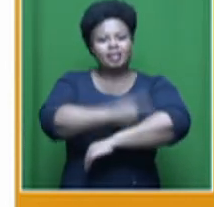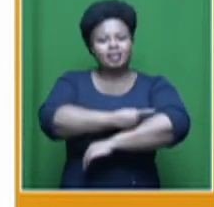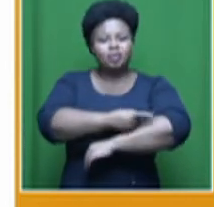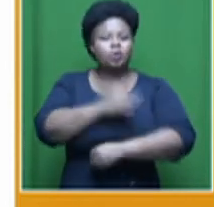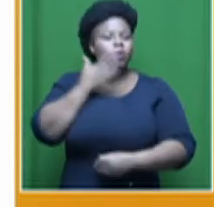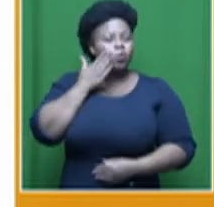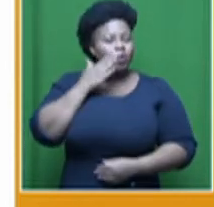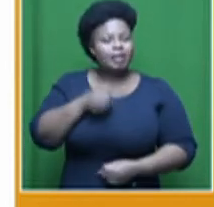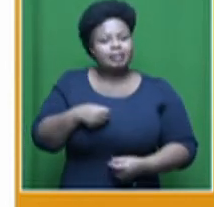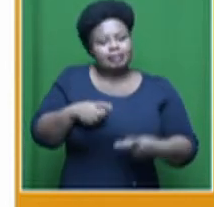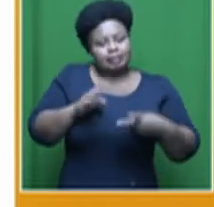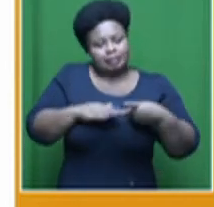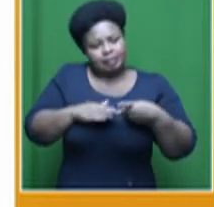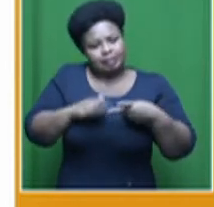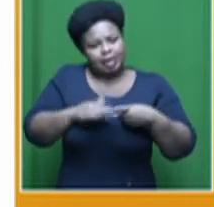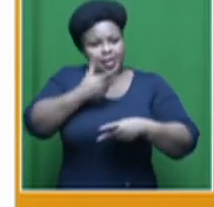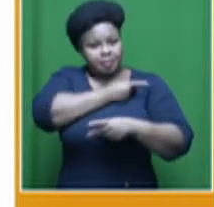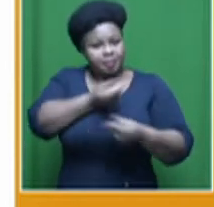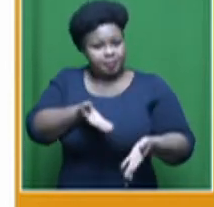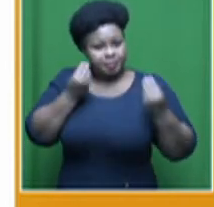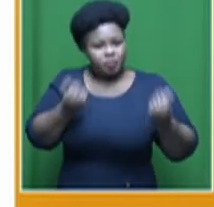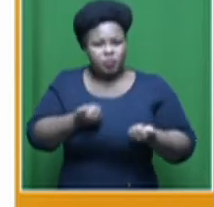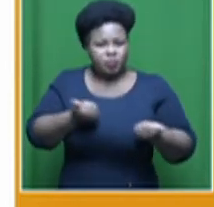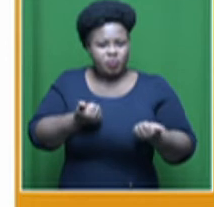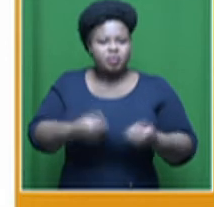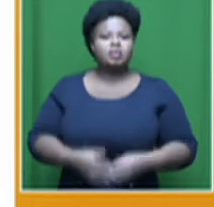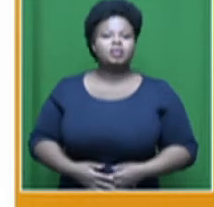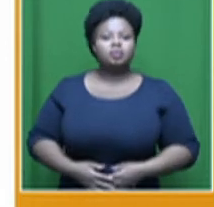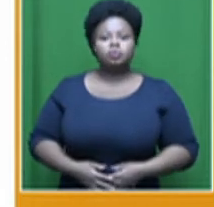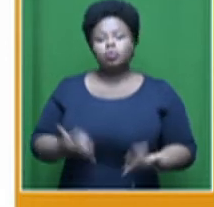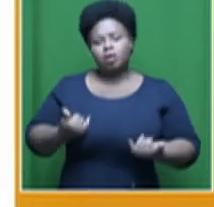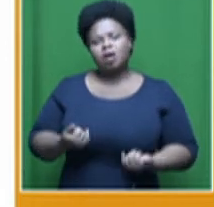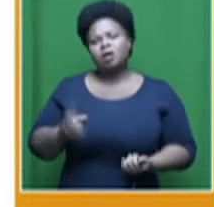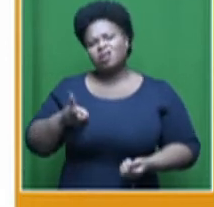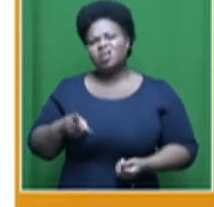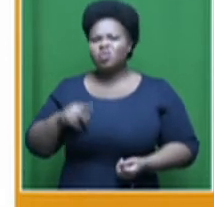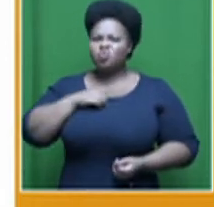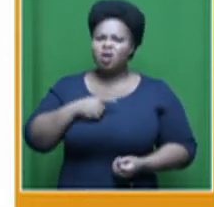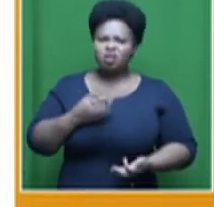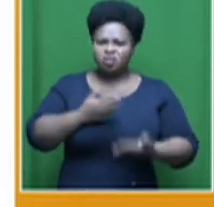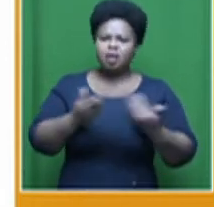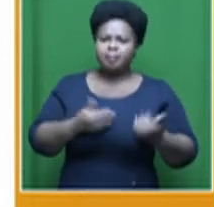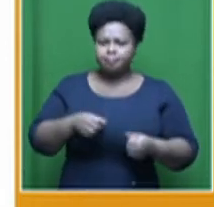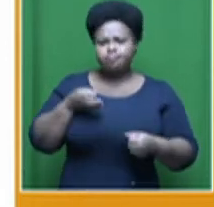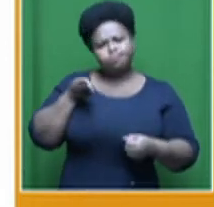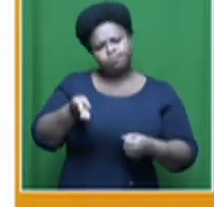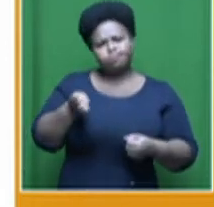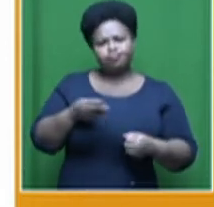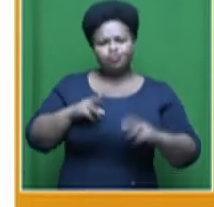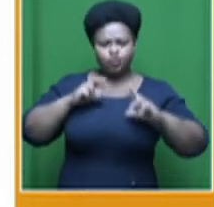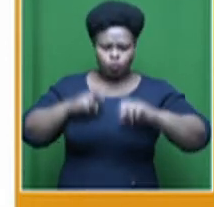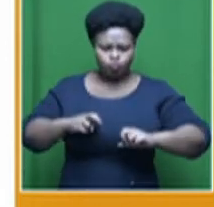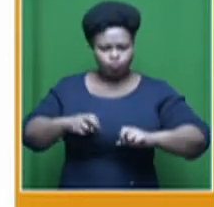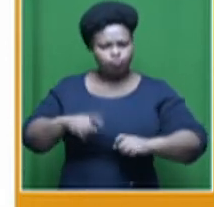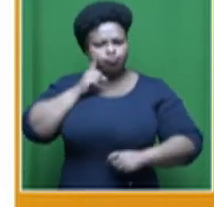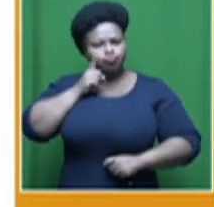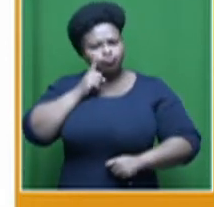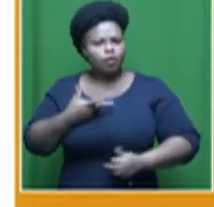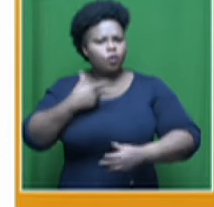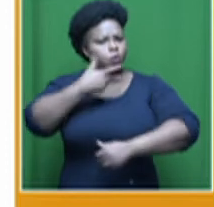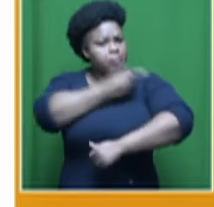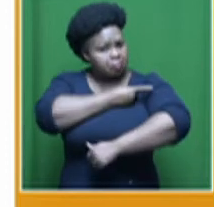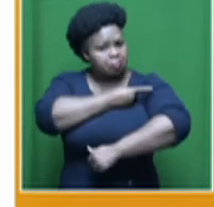second dose. What subsequently transpired is that the participants continued to be enrolled in the study and they continued receiving the second